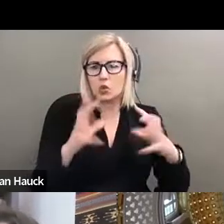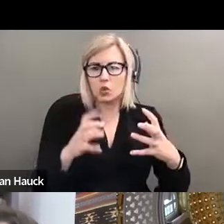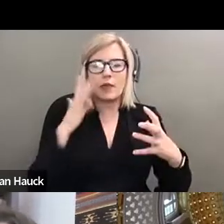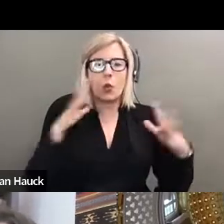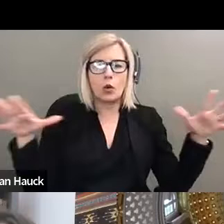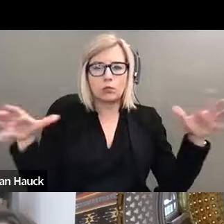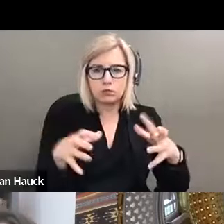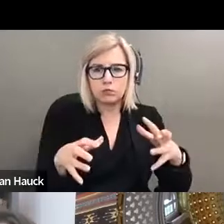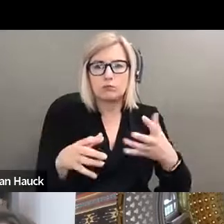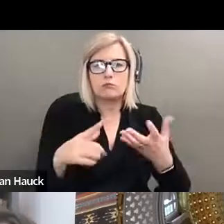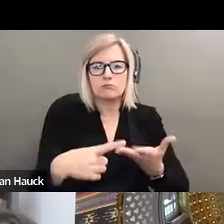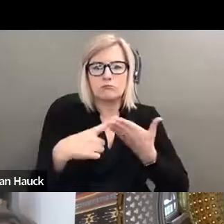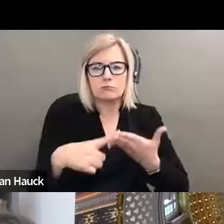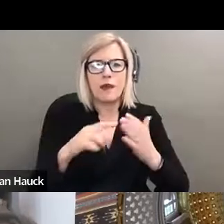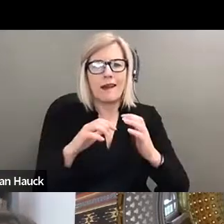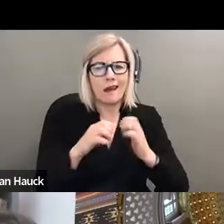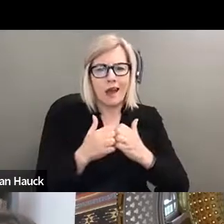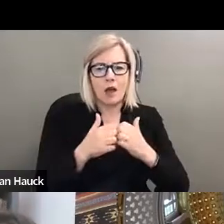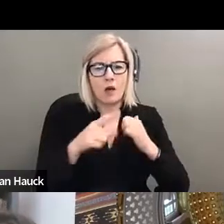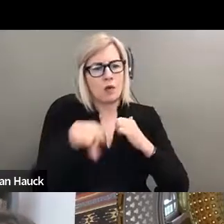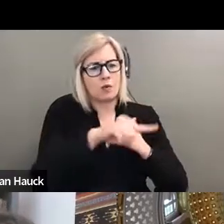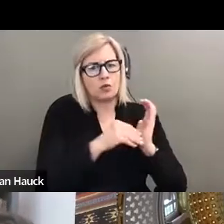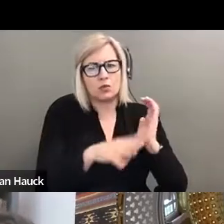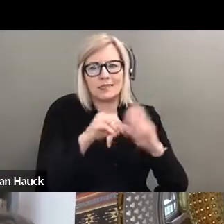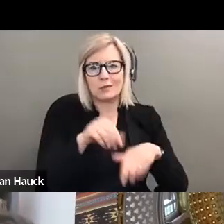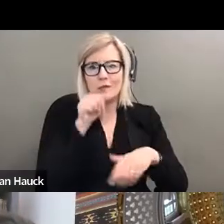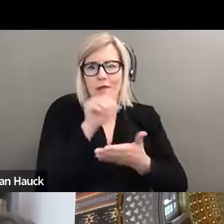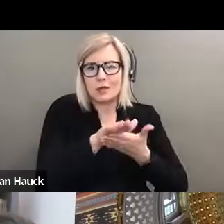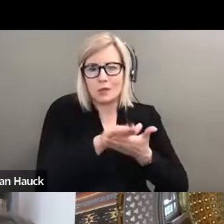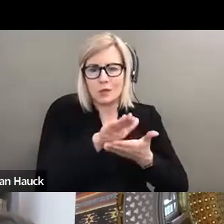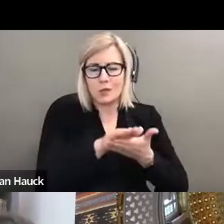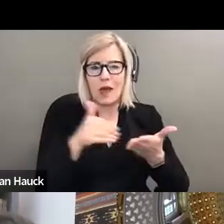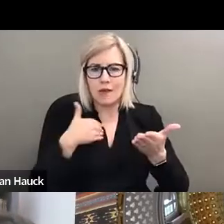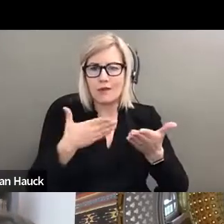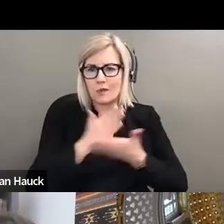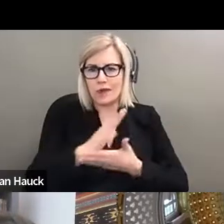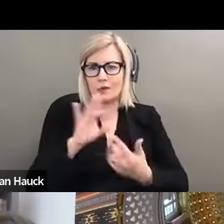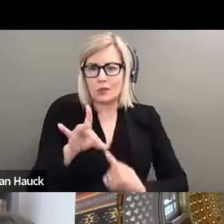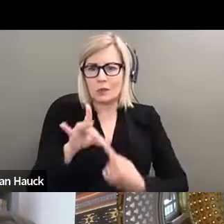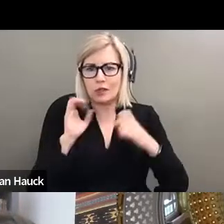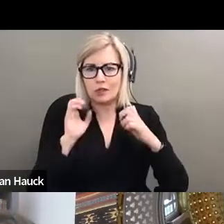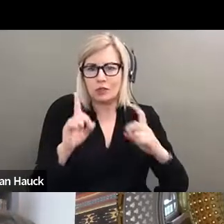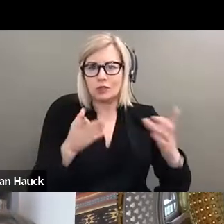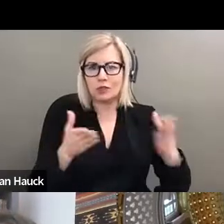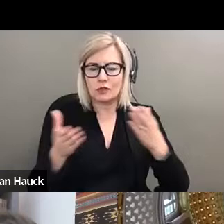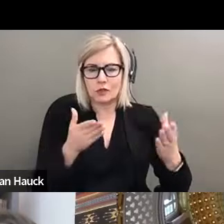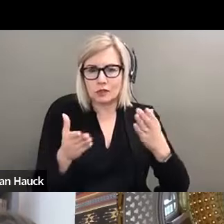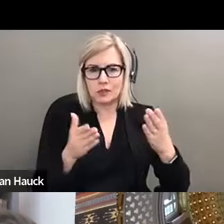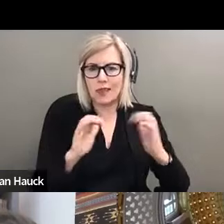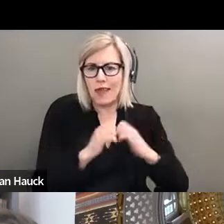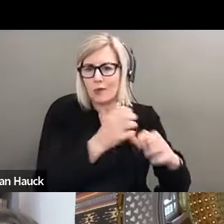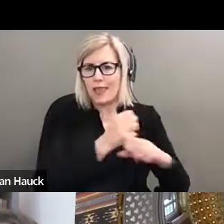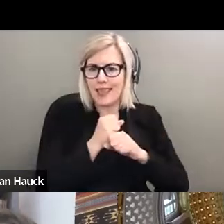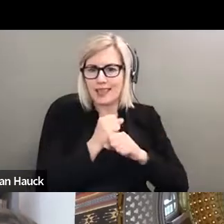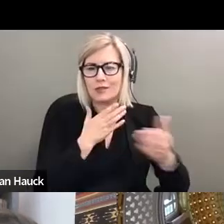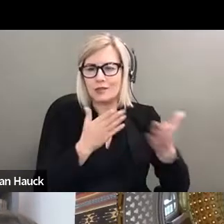and look at how do we make sure kids that are in private schools that have the right to special education services can get those